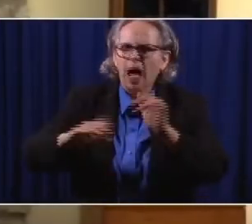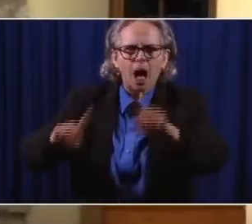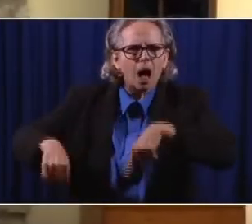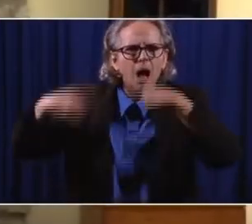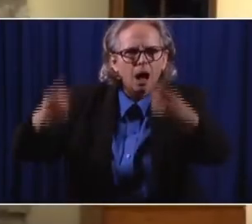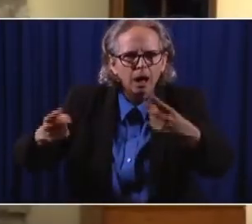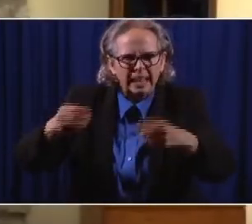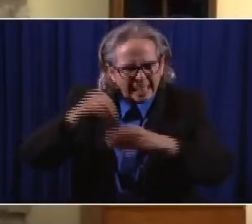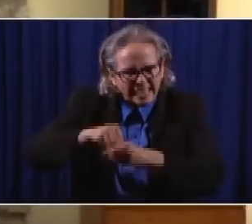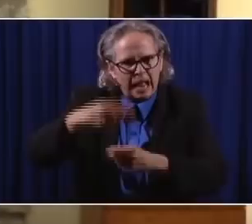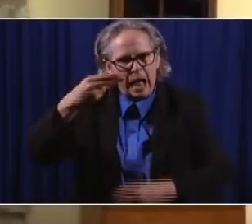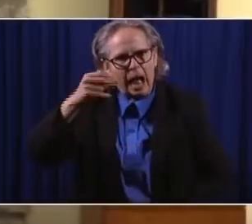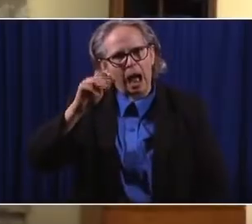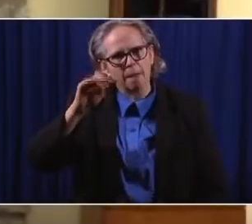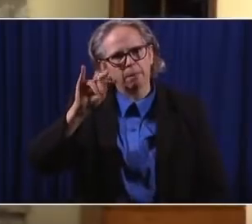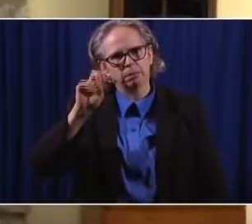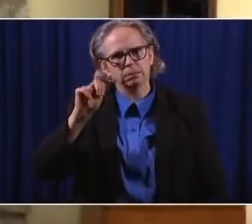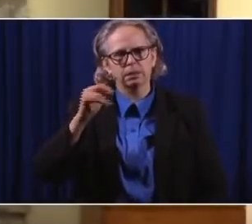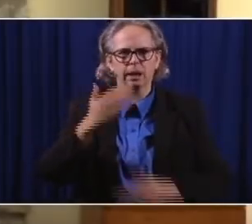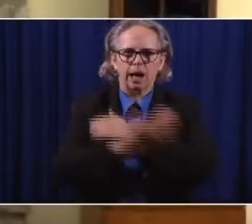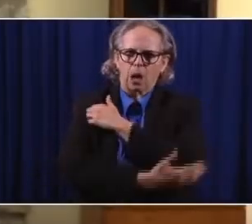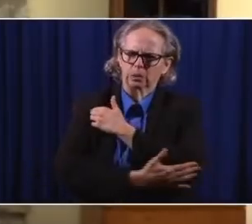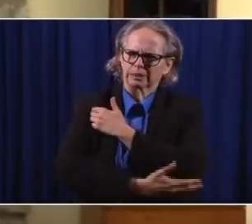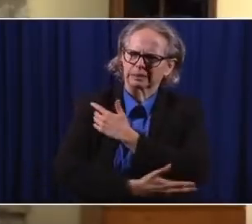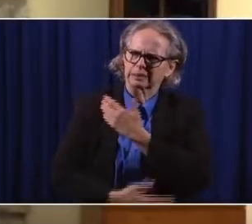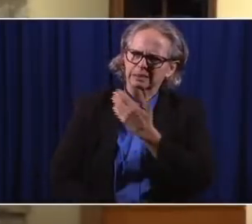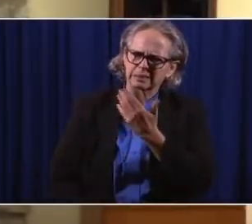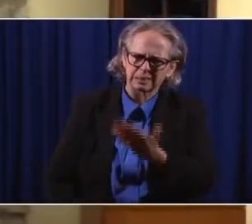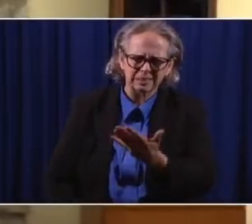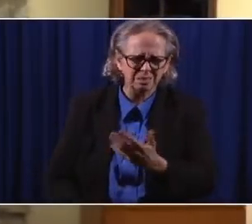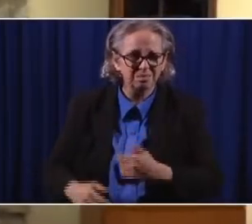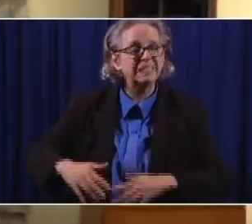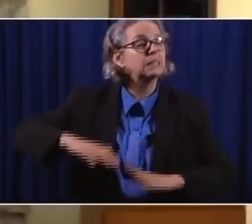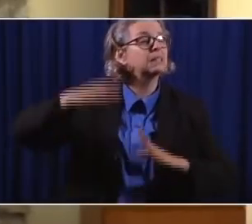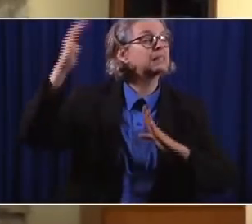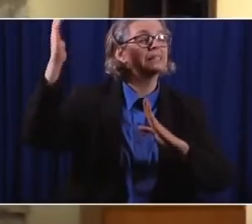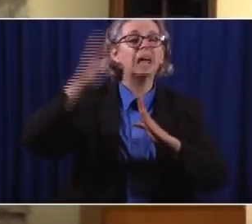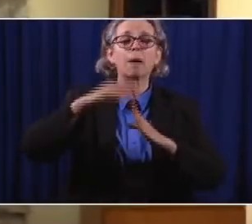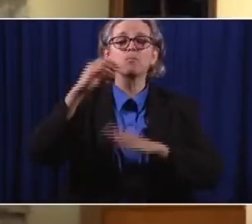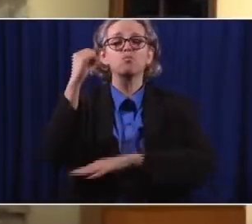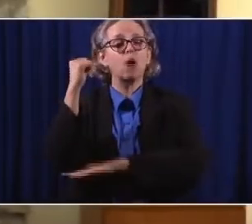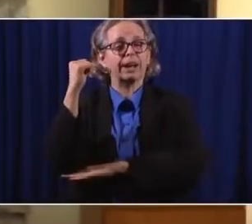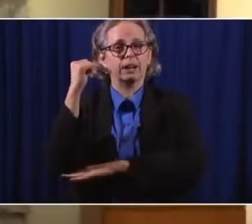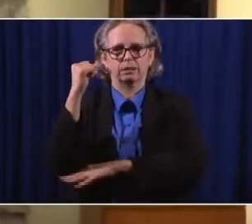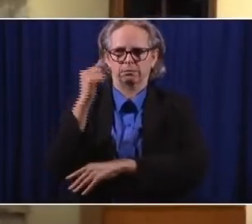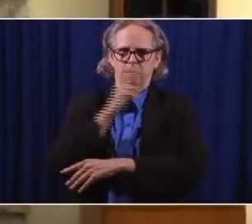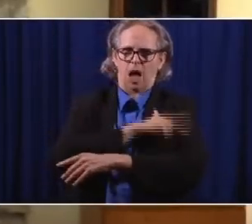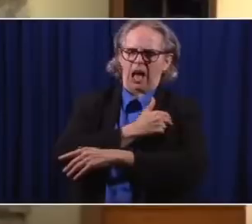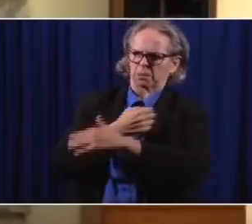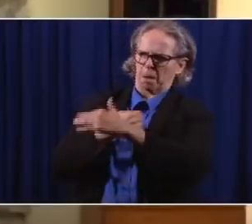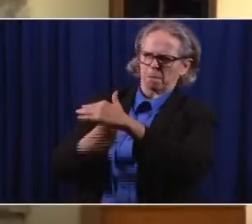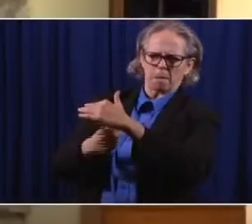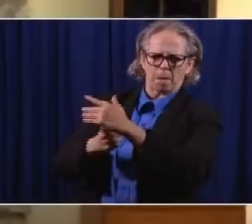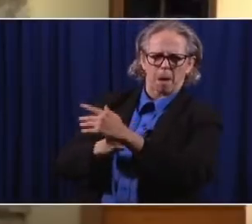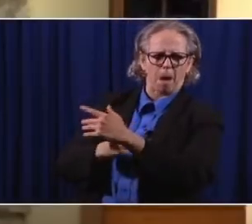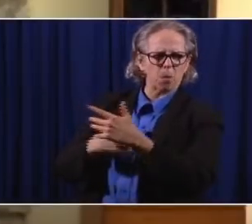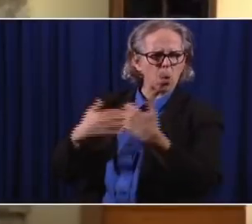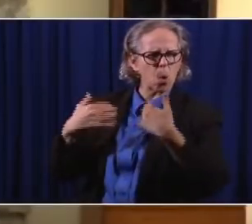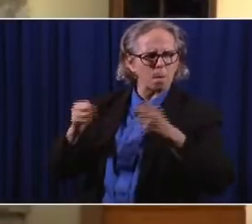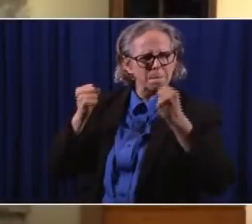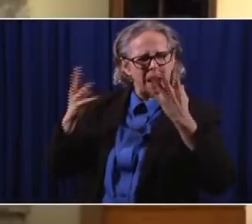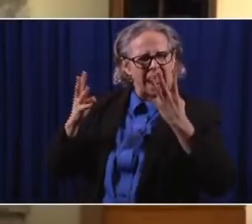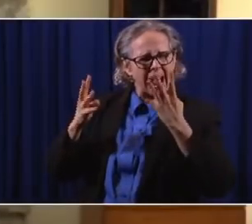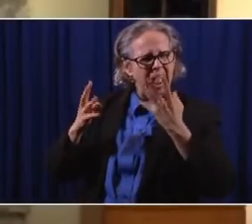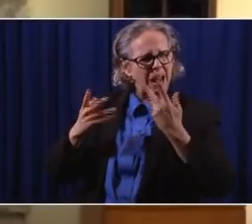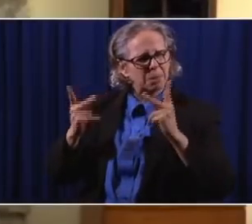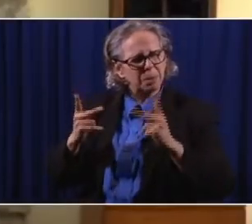their highest number of cases and hospitalizations than they've had at any point during the entire pandemic. Social